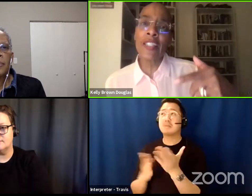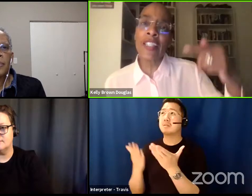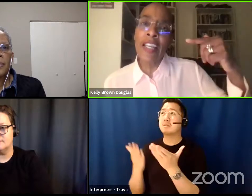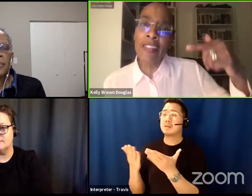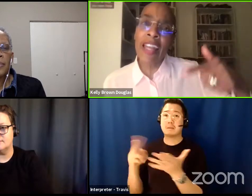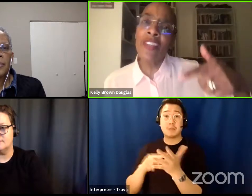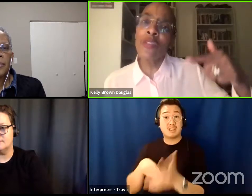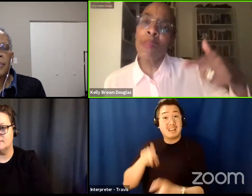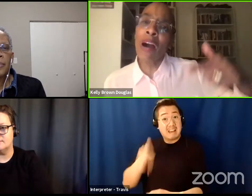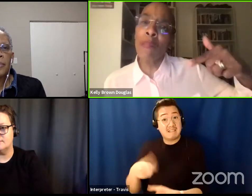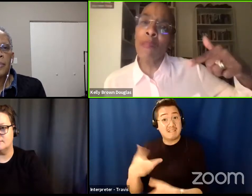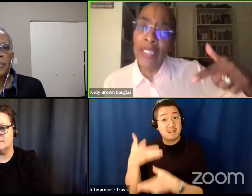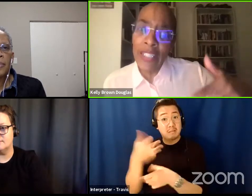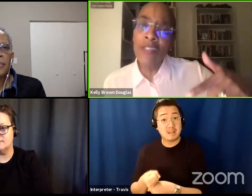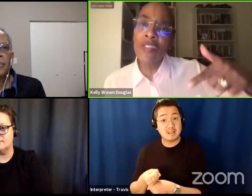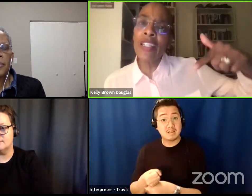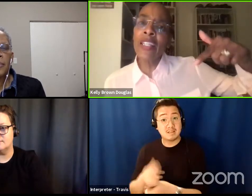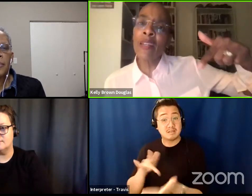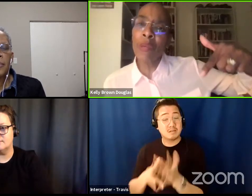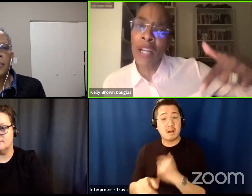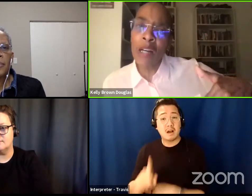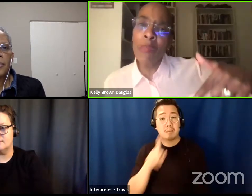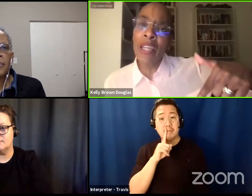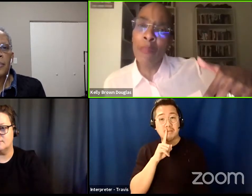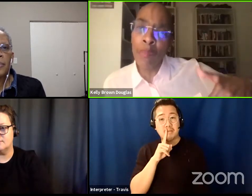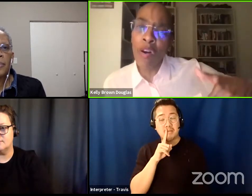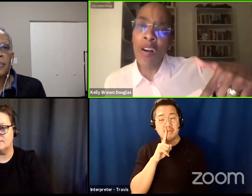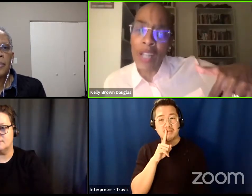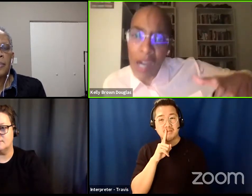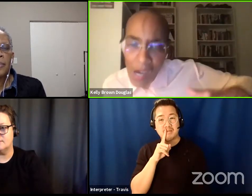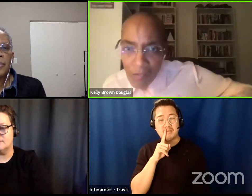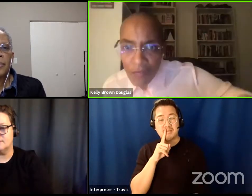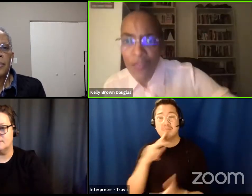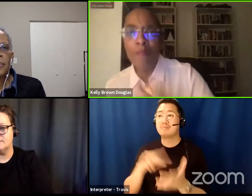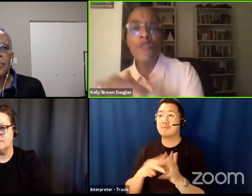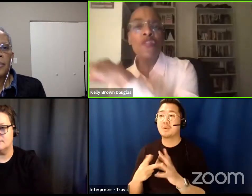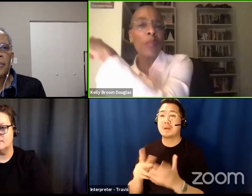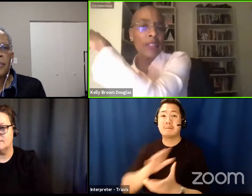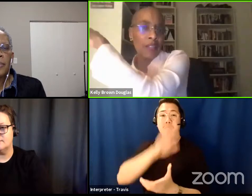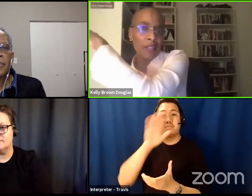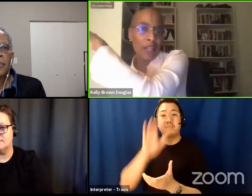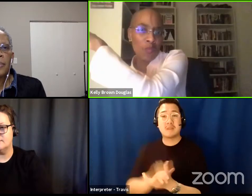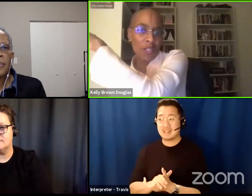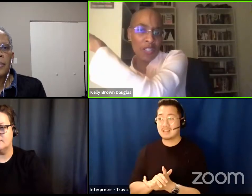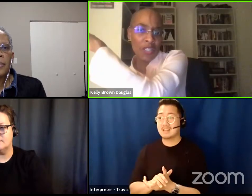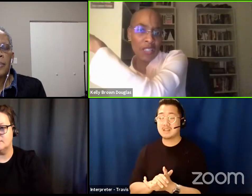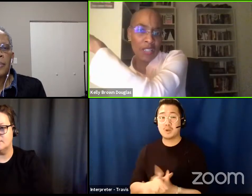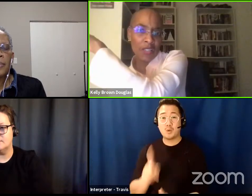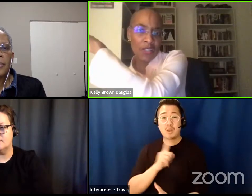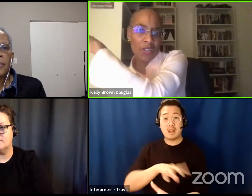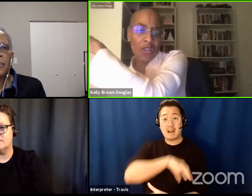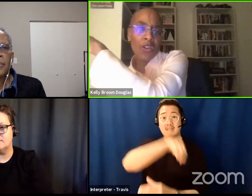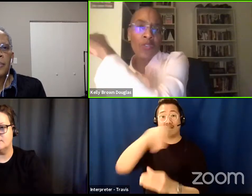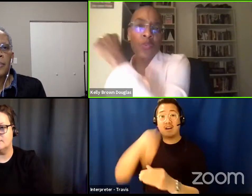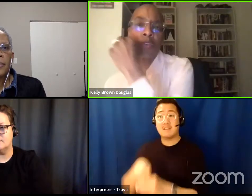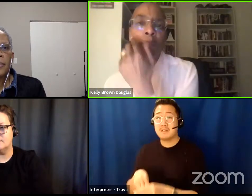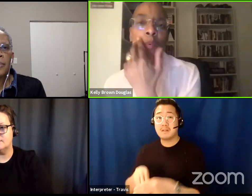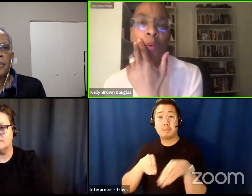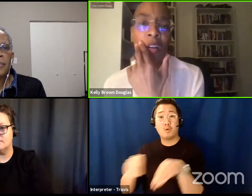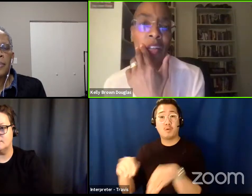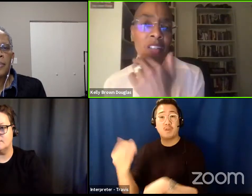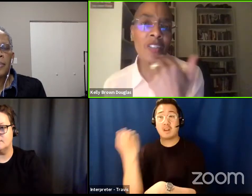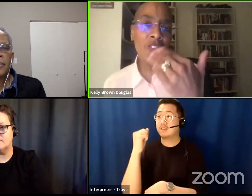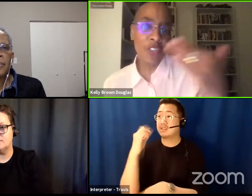in Jesus. That is about believing and becoming a part of the movement that was Jesus toward